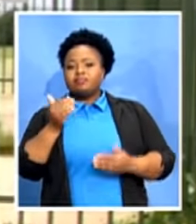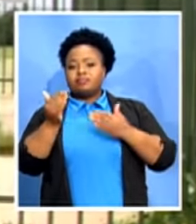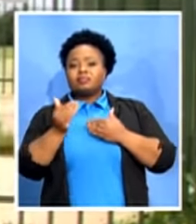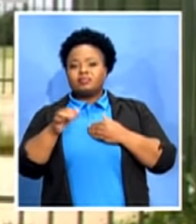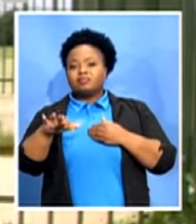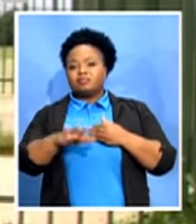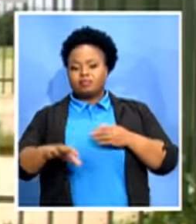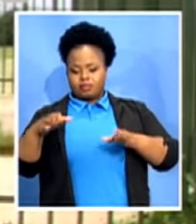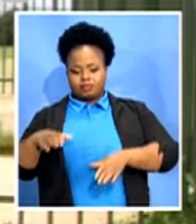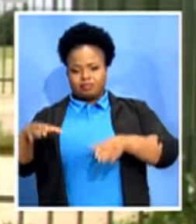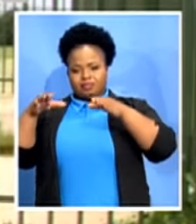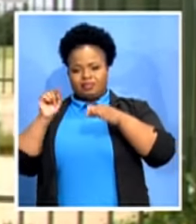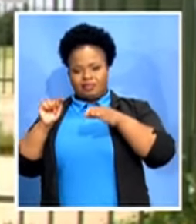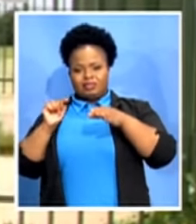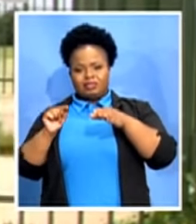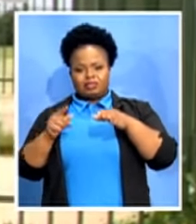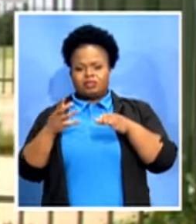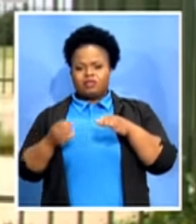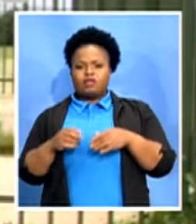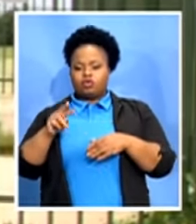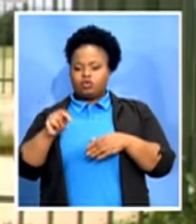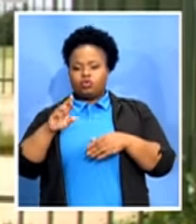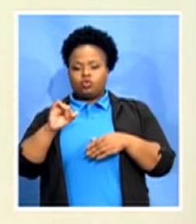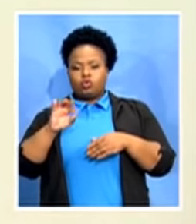covering Noord-Gesser's 5-kilometer radius.